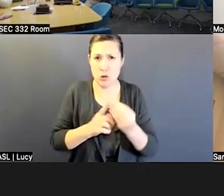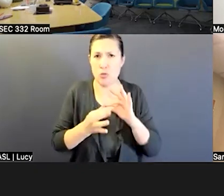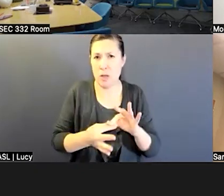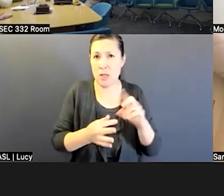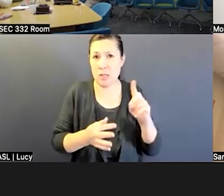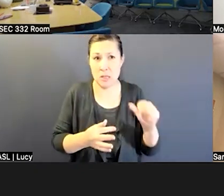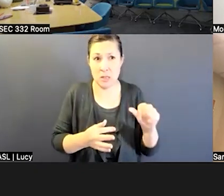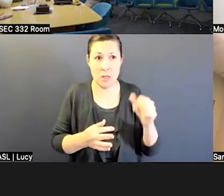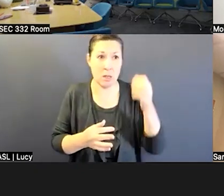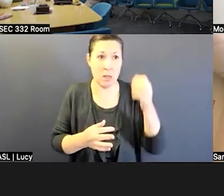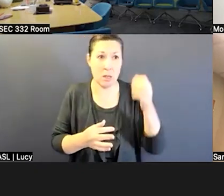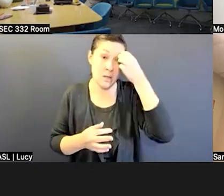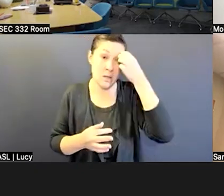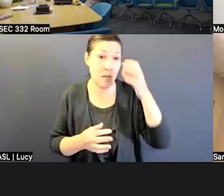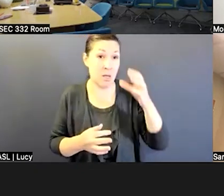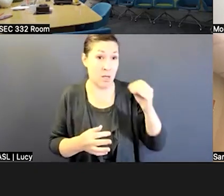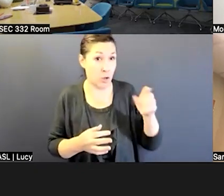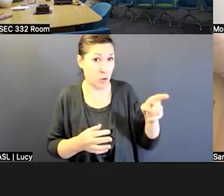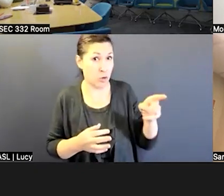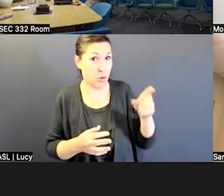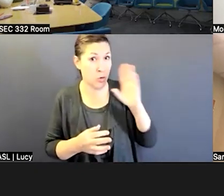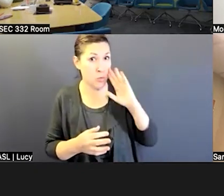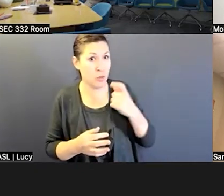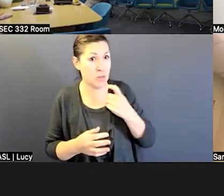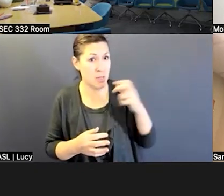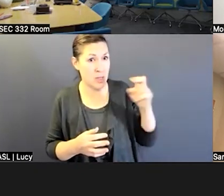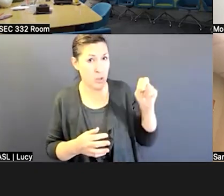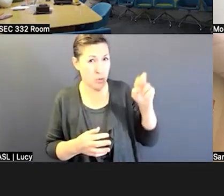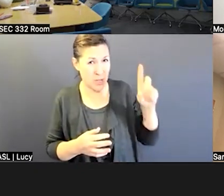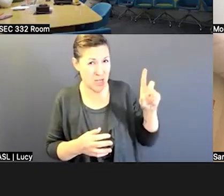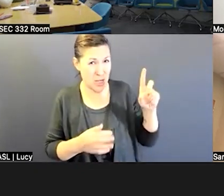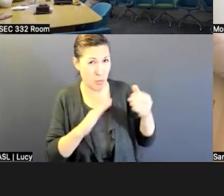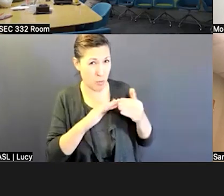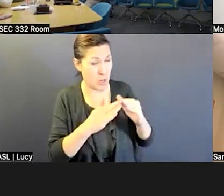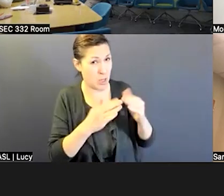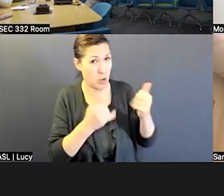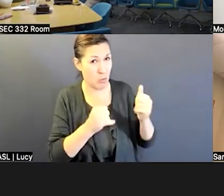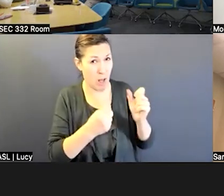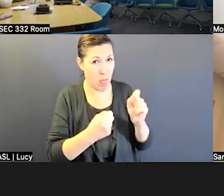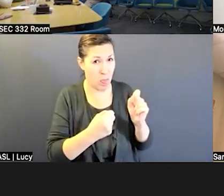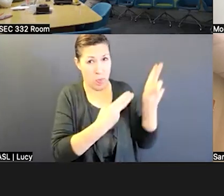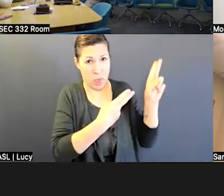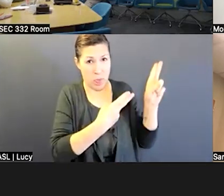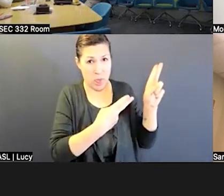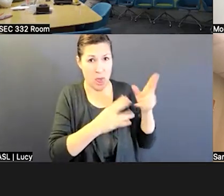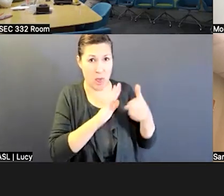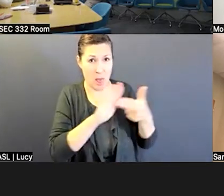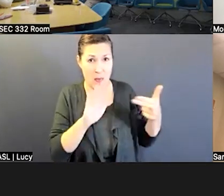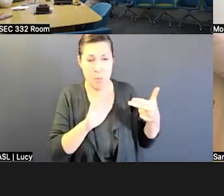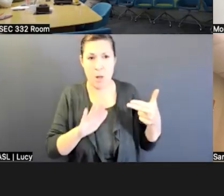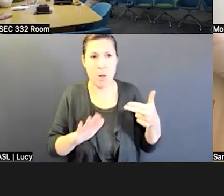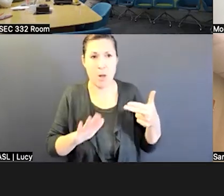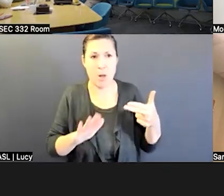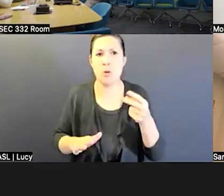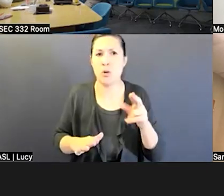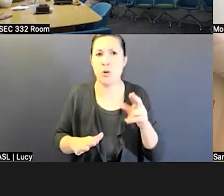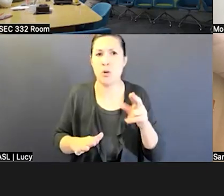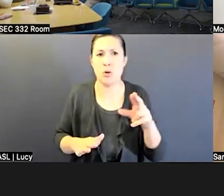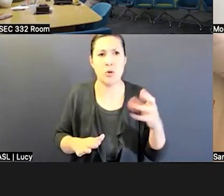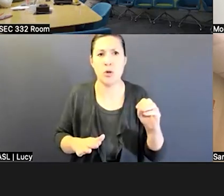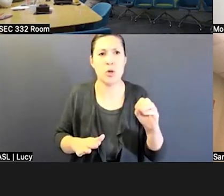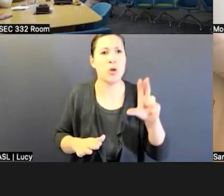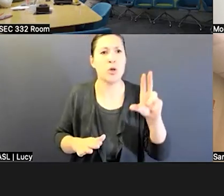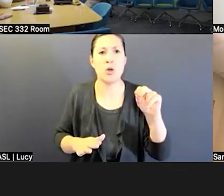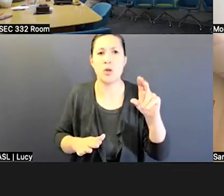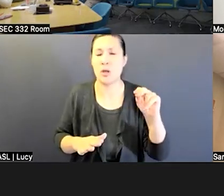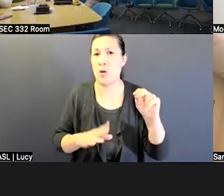the neurodivergent community is trying to get rid of the? No, I feel like most are saying I'm autistic, capital A, just